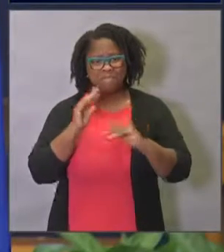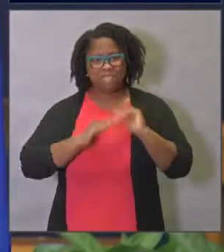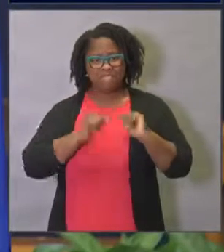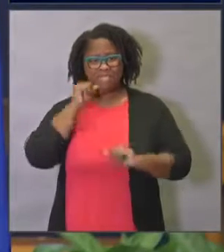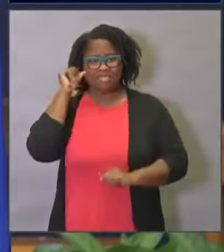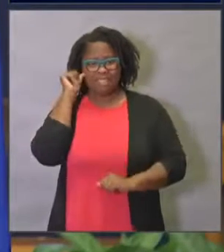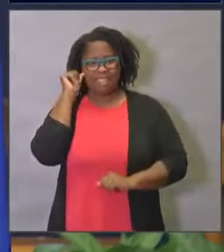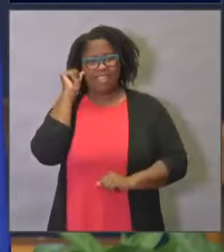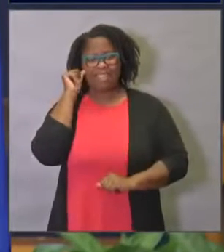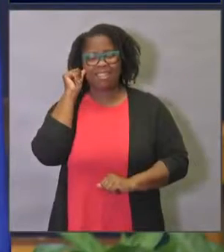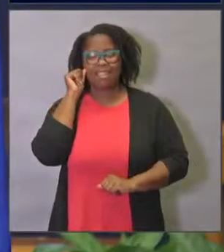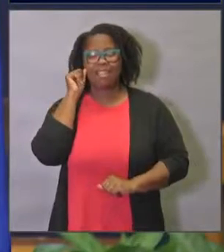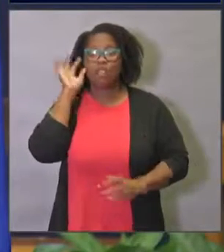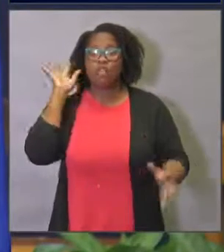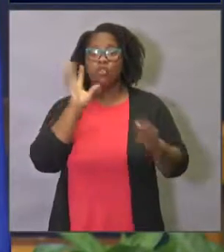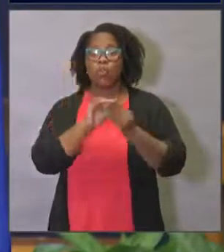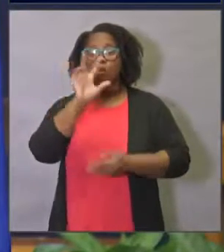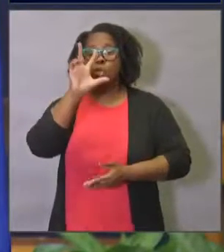a total of